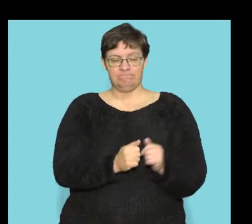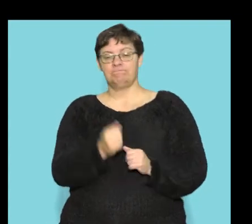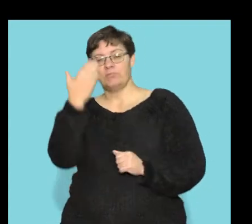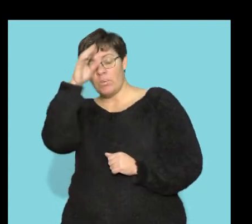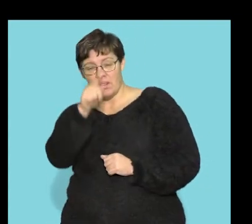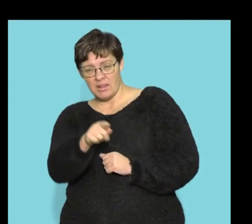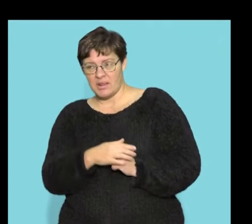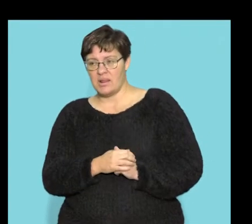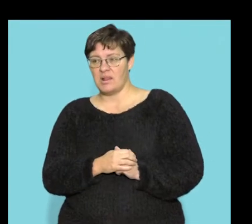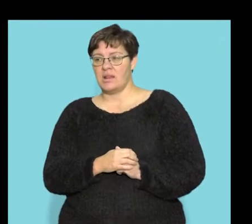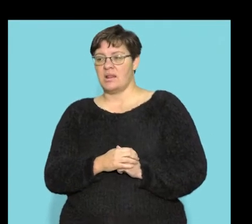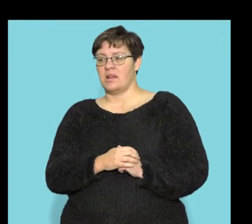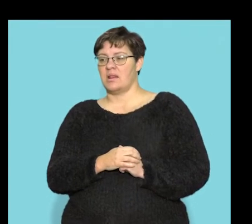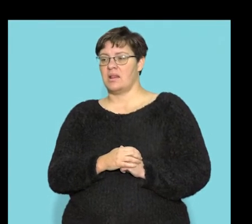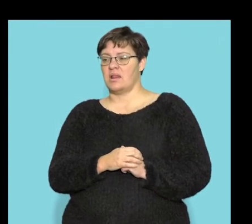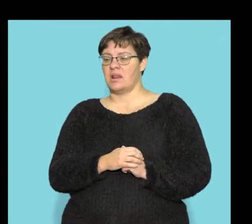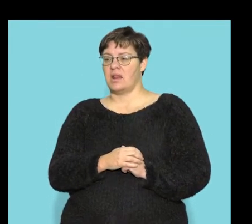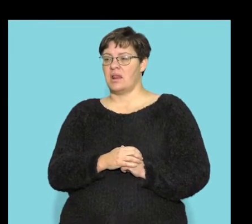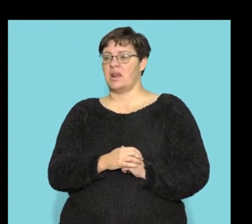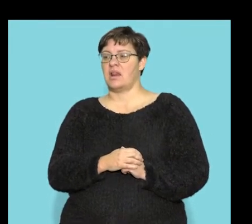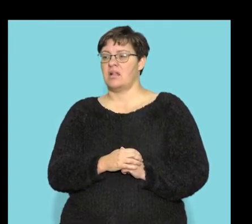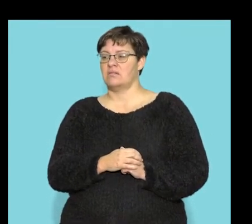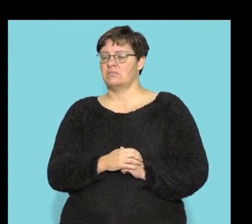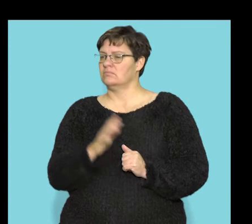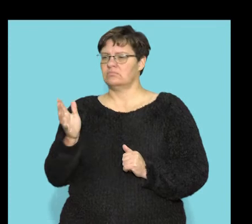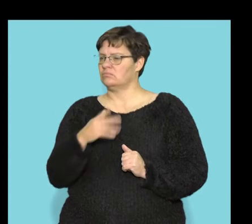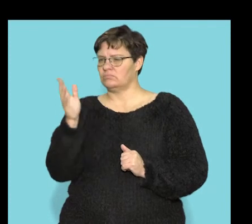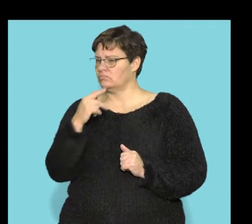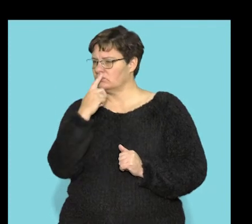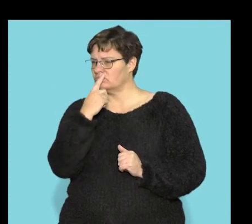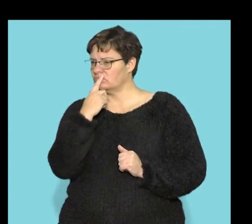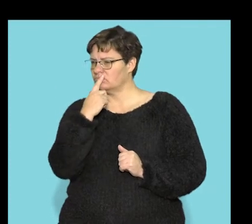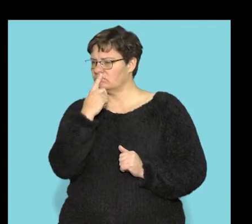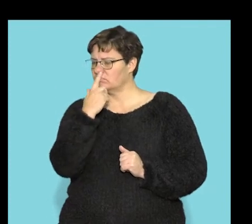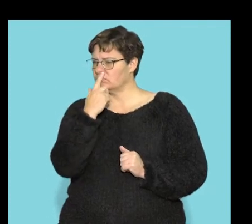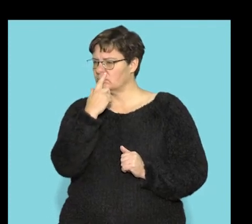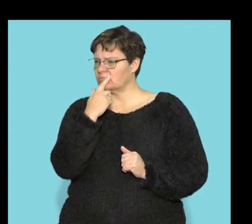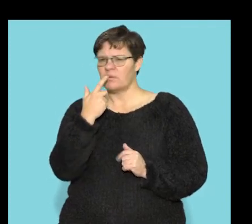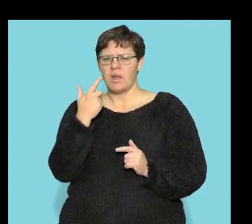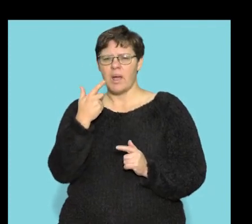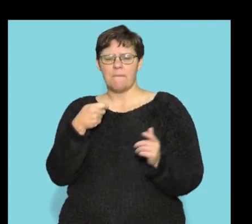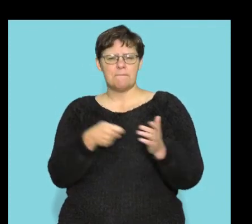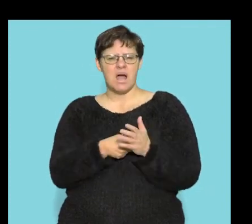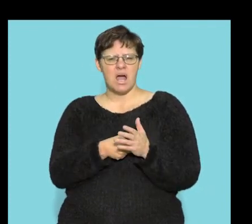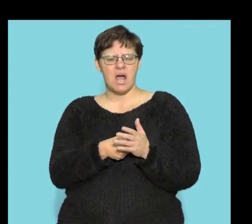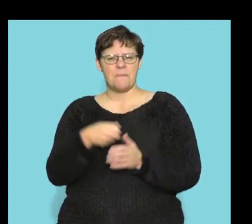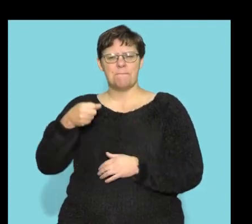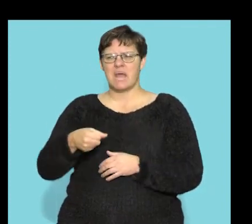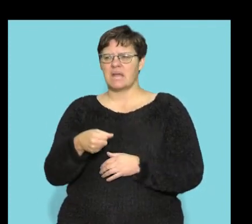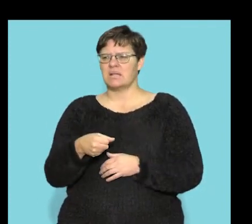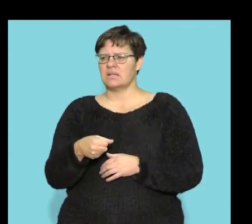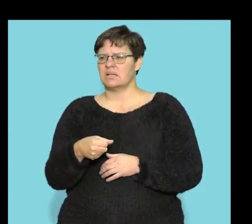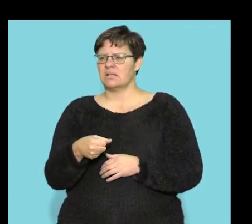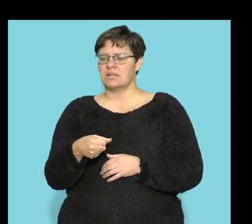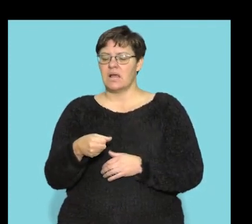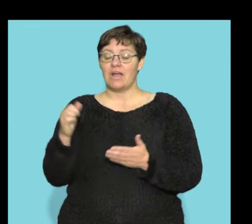purchased, where we go, I bought goods, or the bags bought on